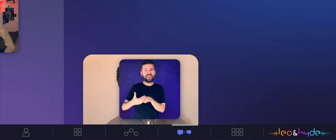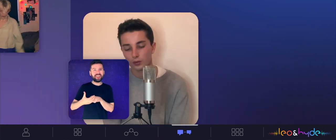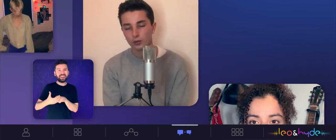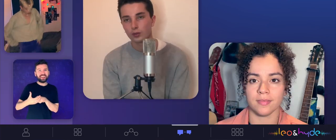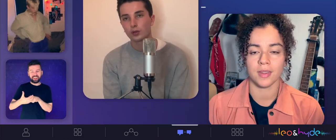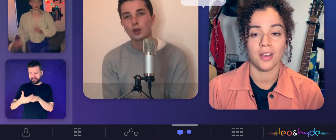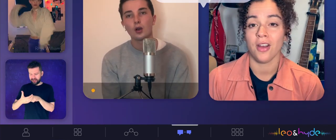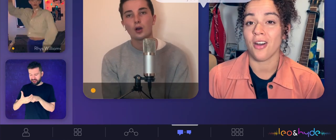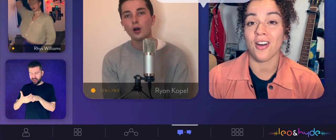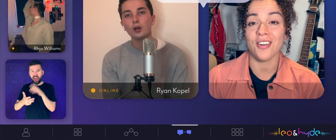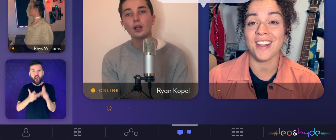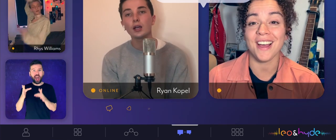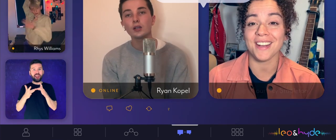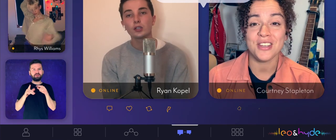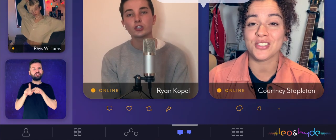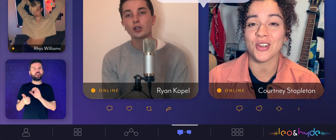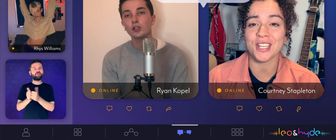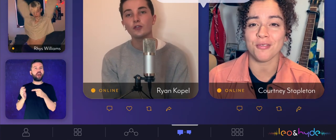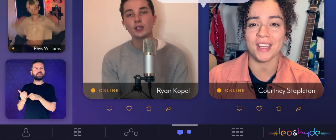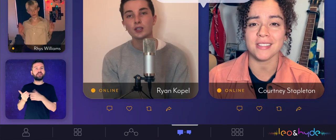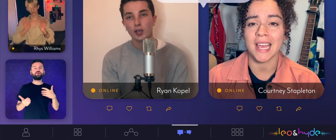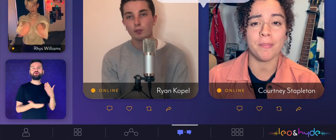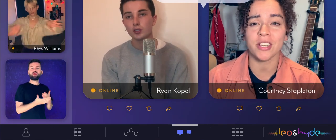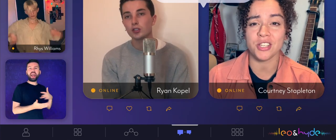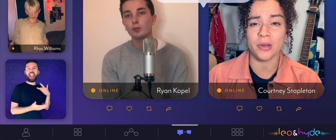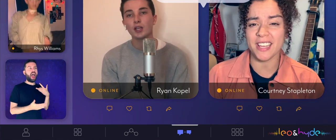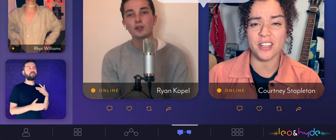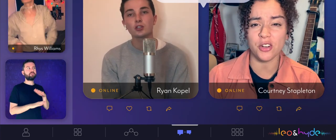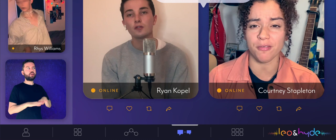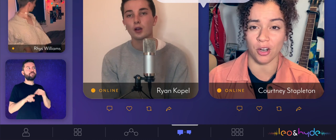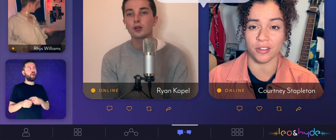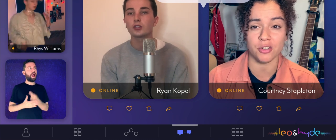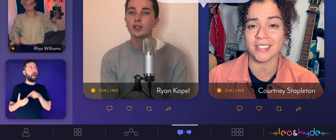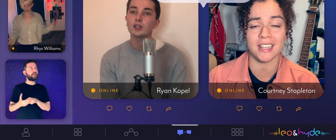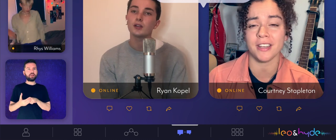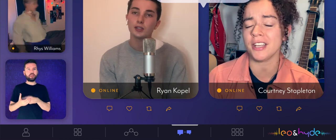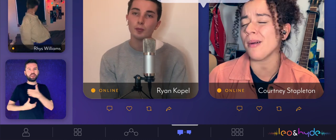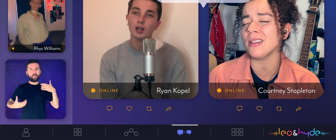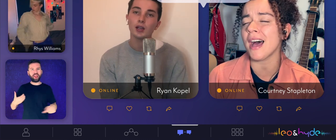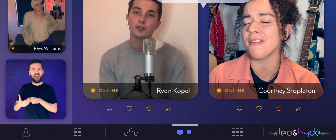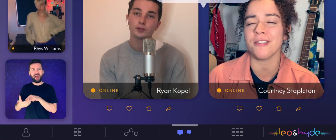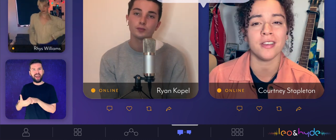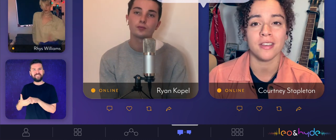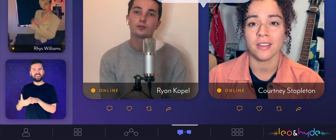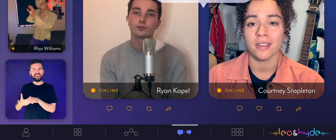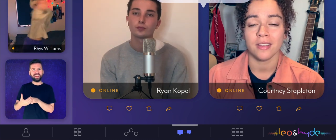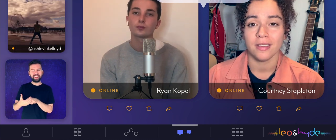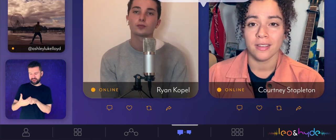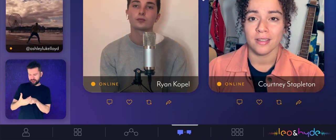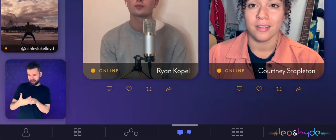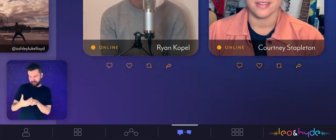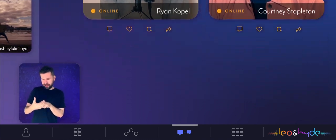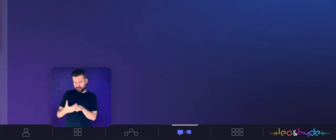your phone. Online, you're stalking friends. In person, you pretend that you don't follow the trends. Living a double life. Look